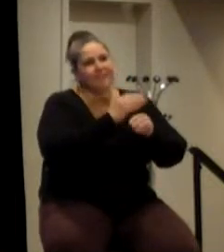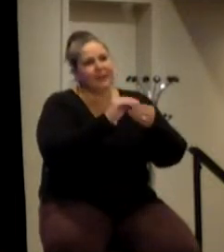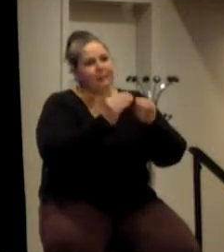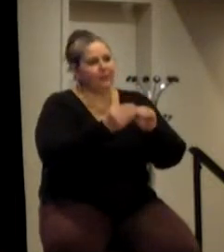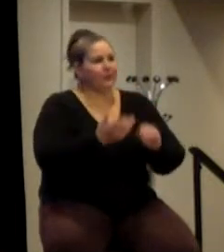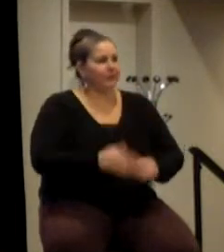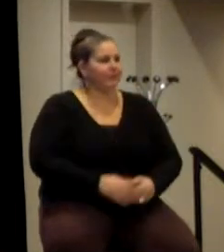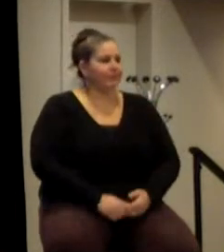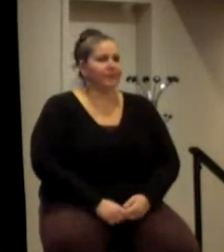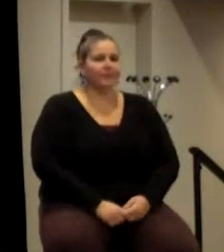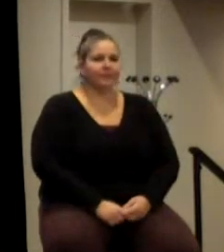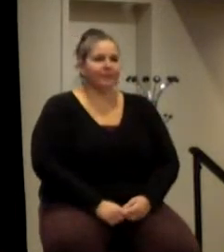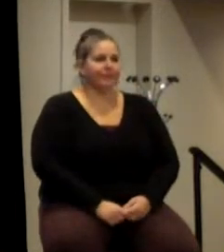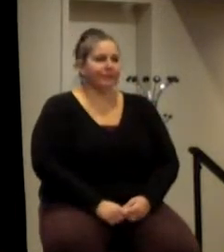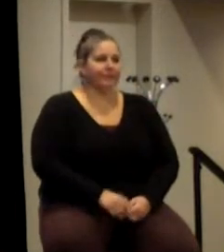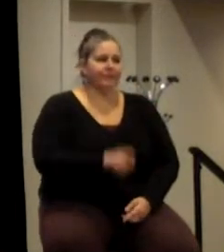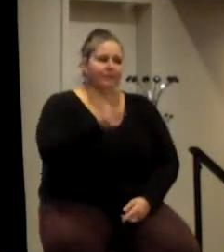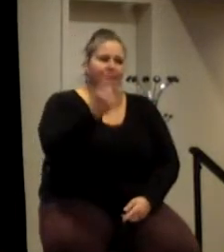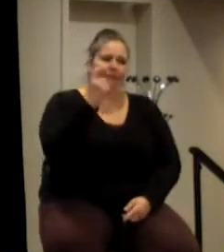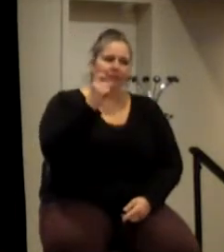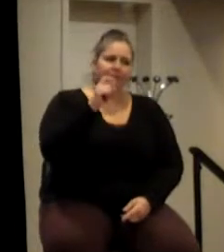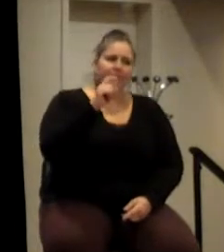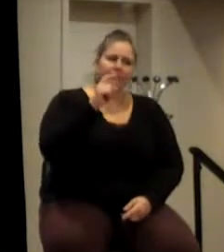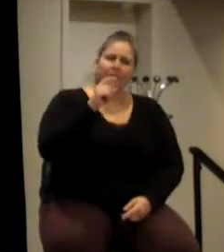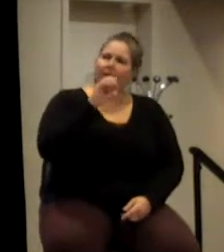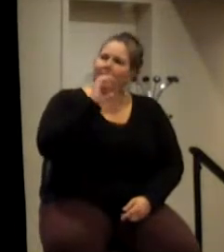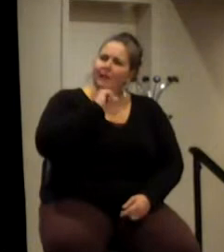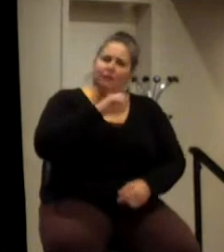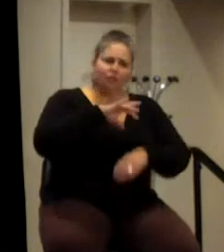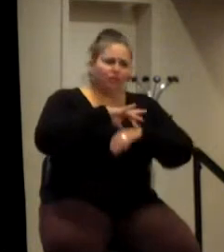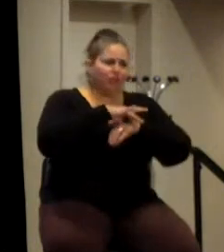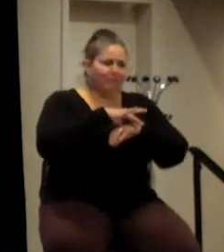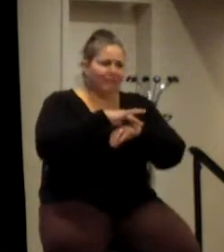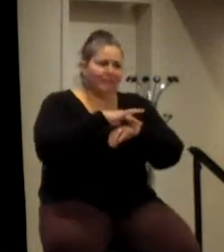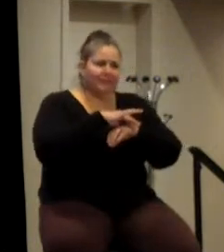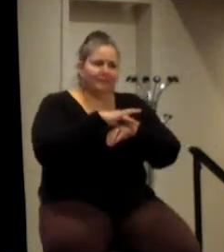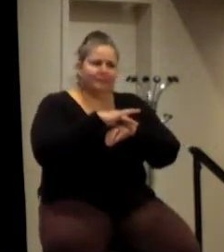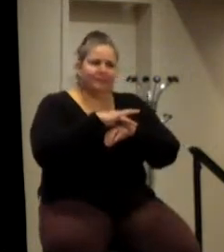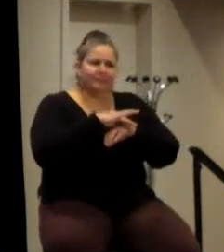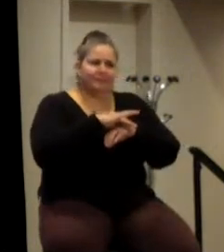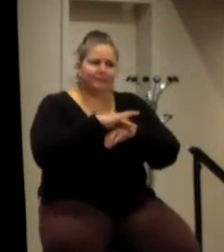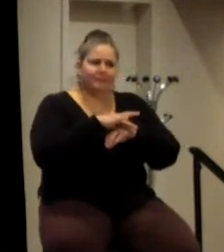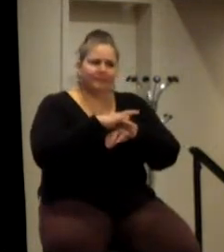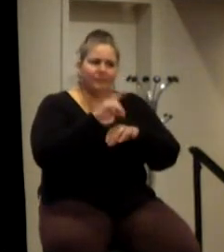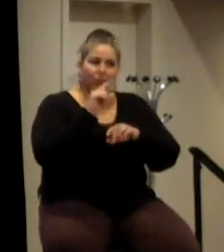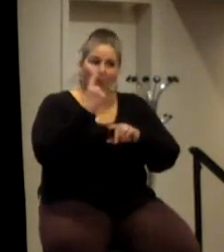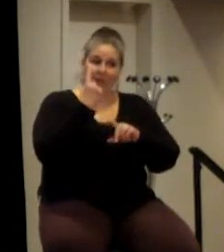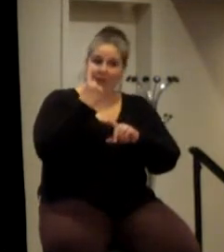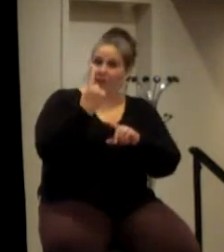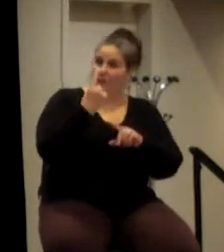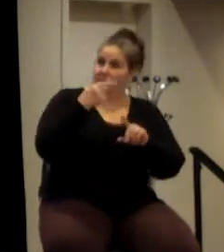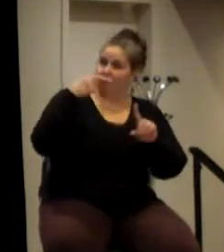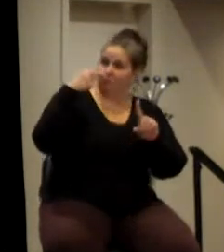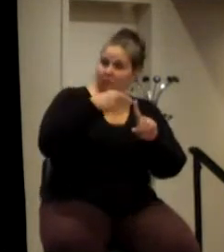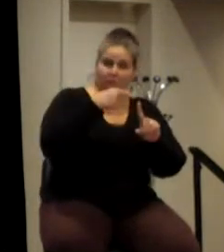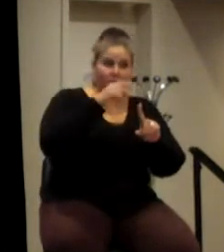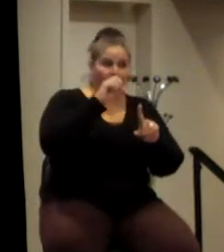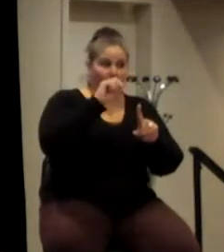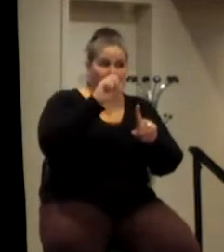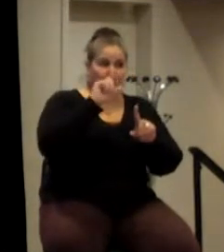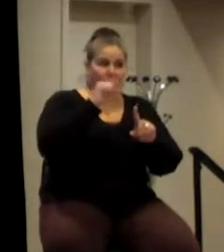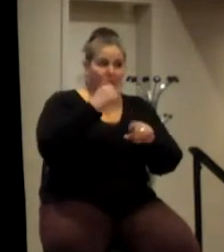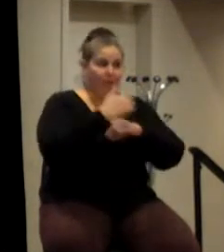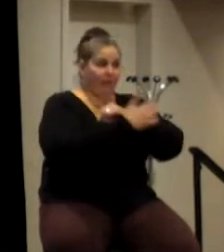information breakdown you gave for the vaccines, is that for on-center only? Yes. It does not include your pop-up clinic? That no,